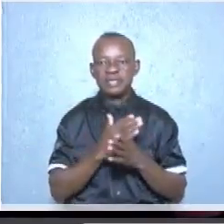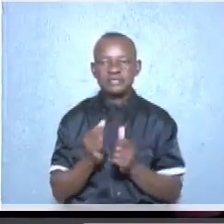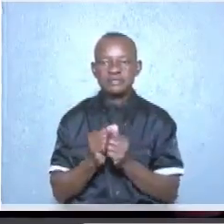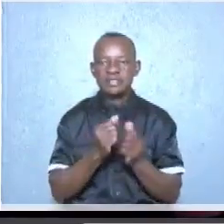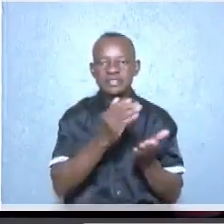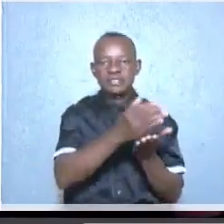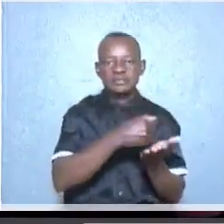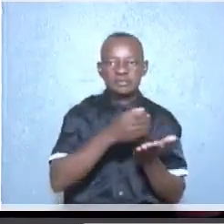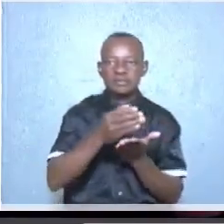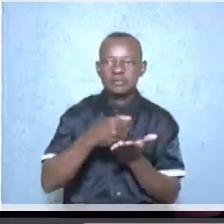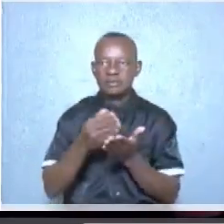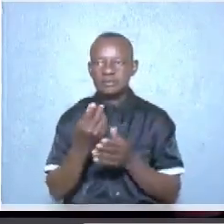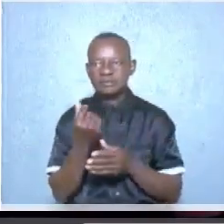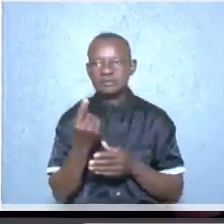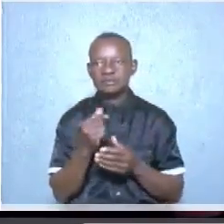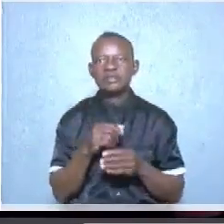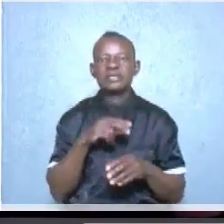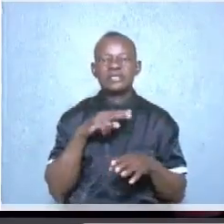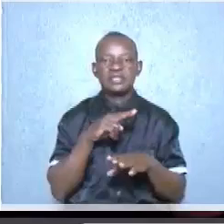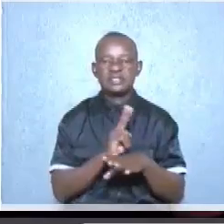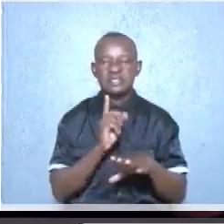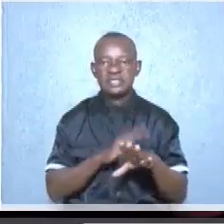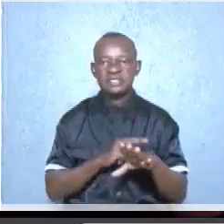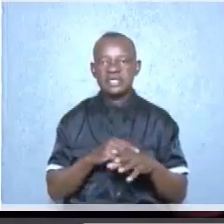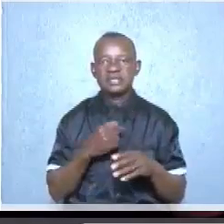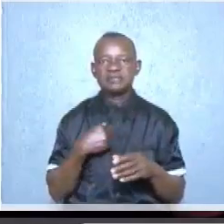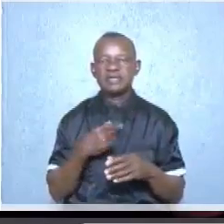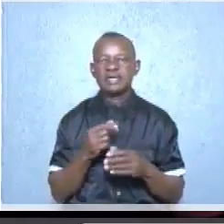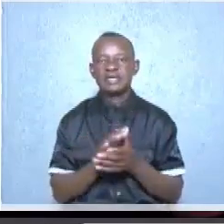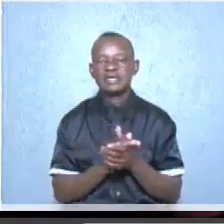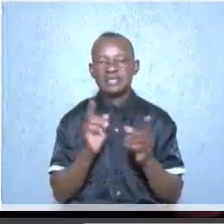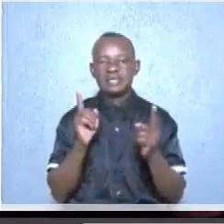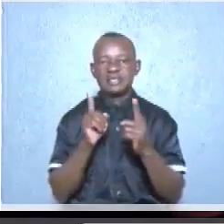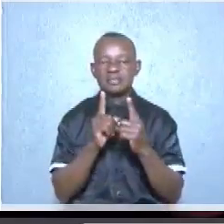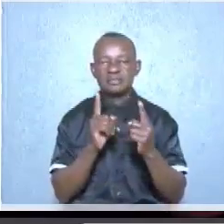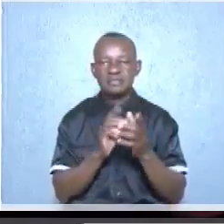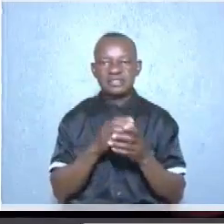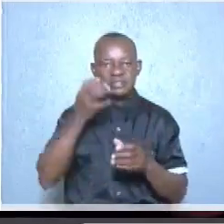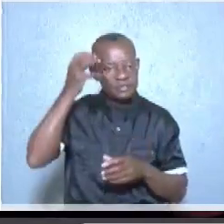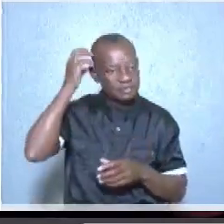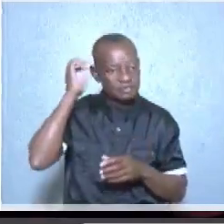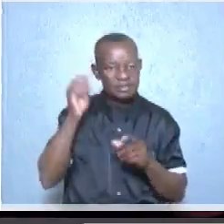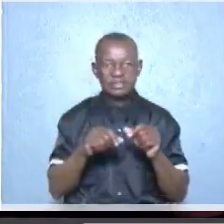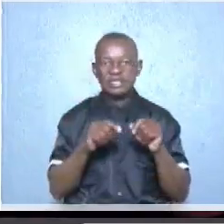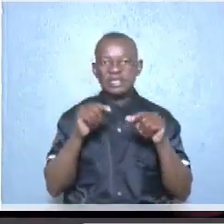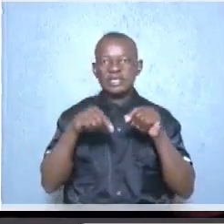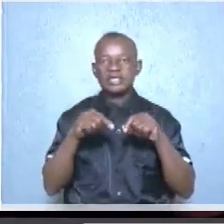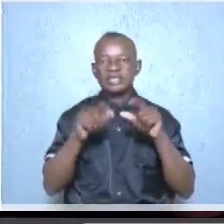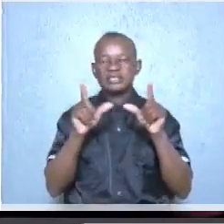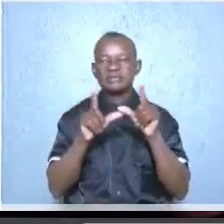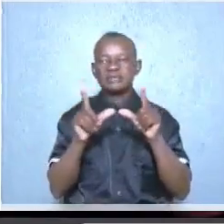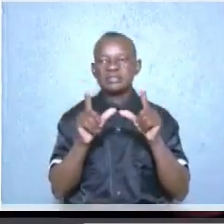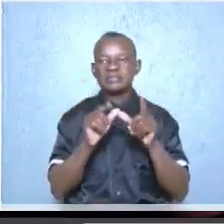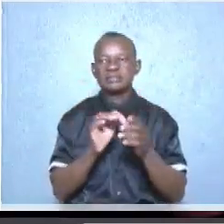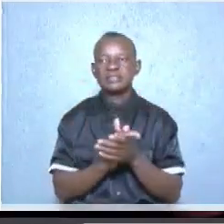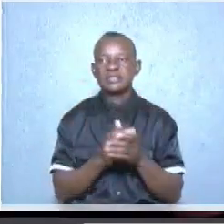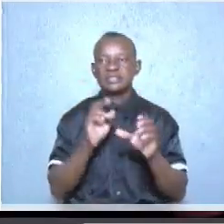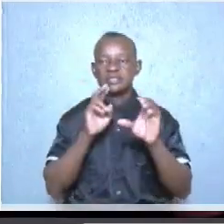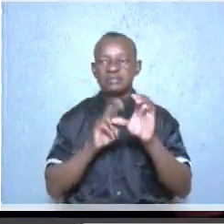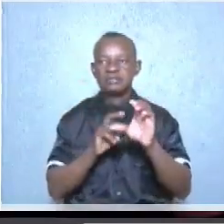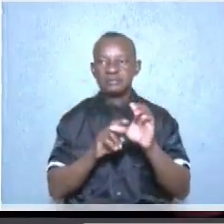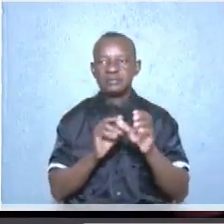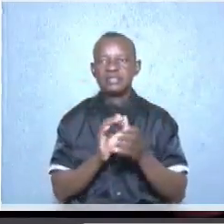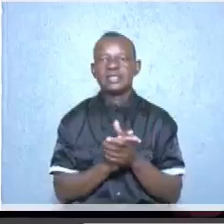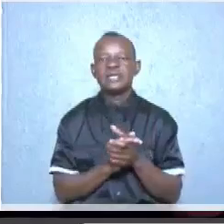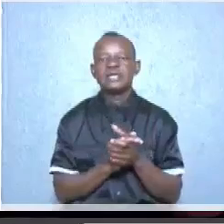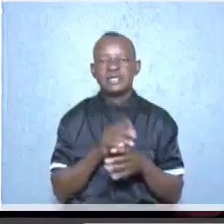he is from Windhoek to Gobabis, and that journey was done by my father, Johannes Paulus Karuaihe. So that's why